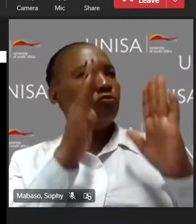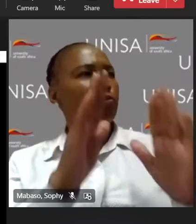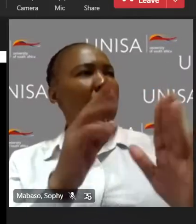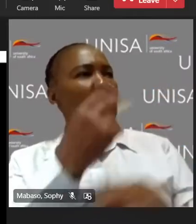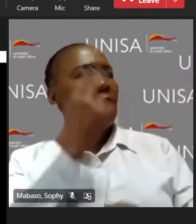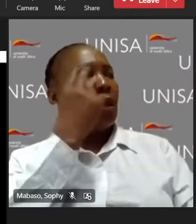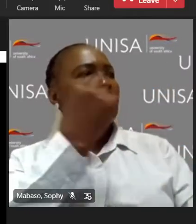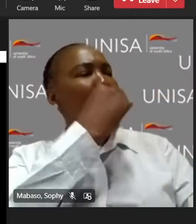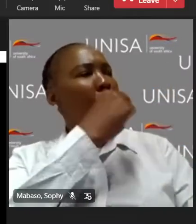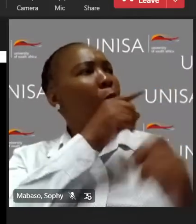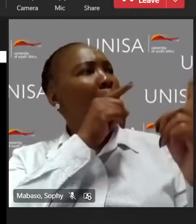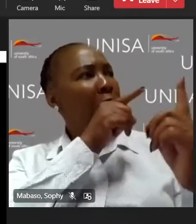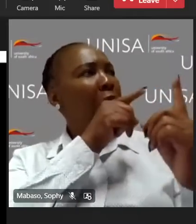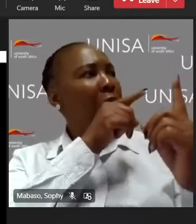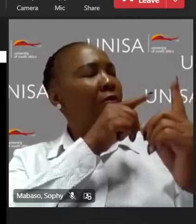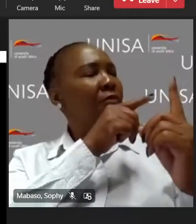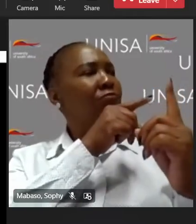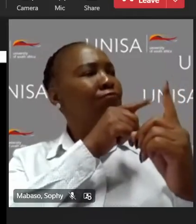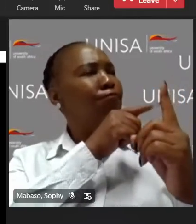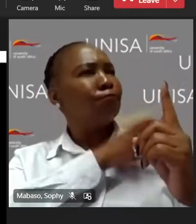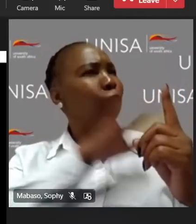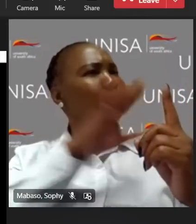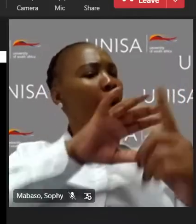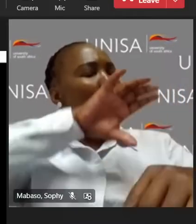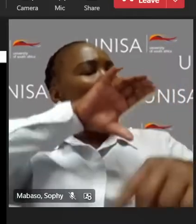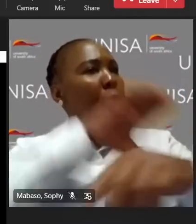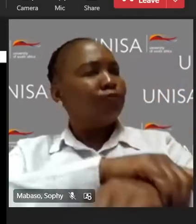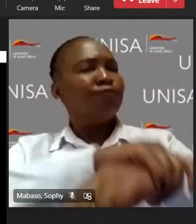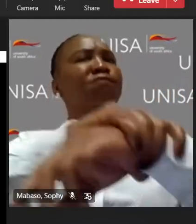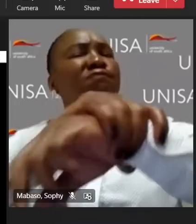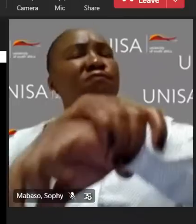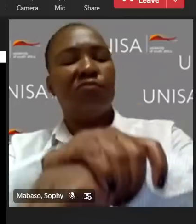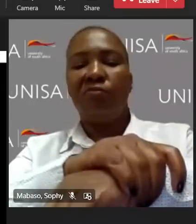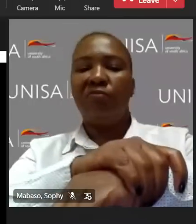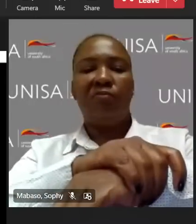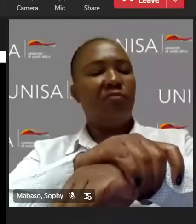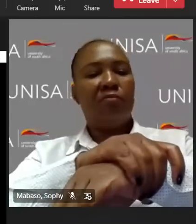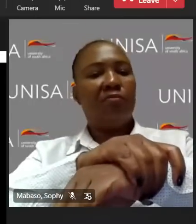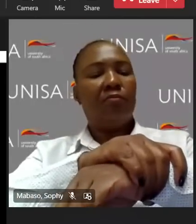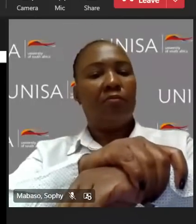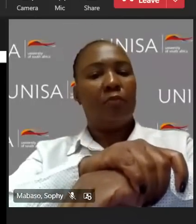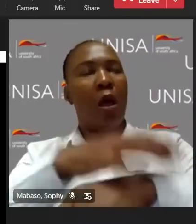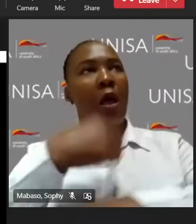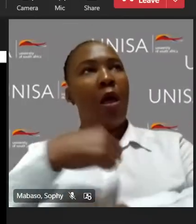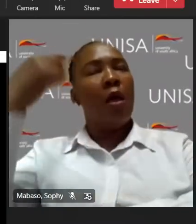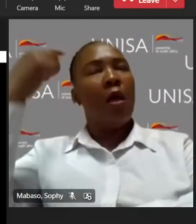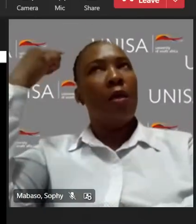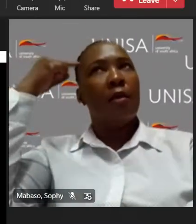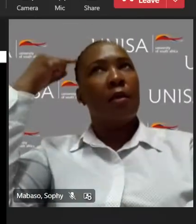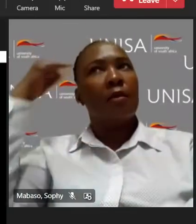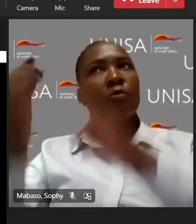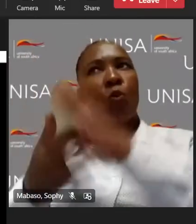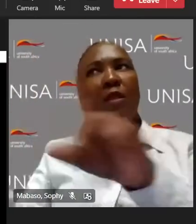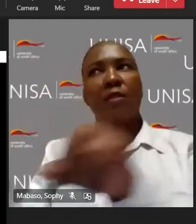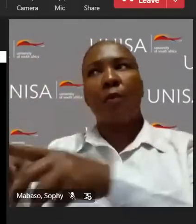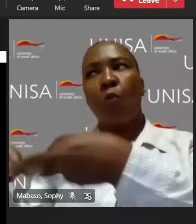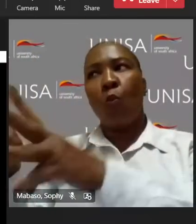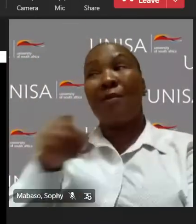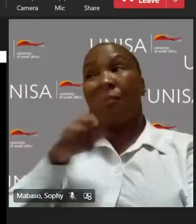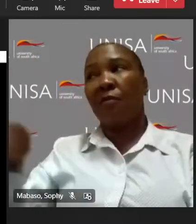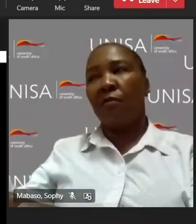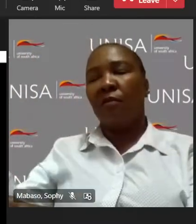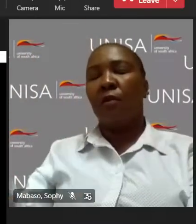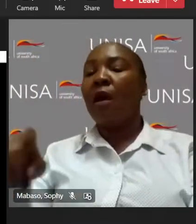student, please do not grab the arm and thinking that the student is going to the same direction that you are going to. Find out from